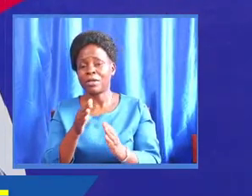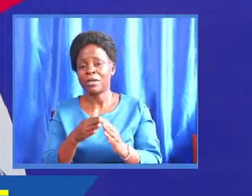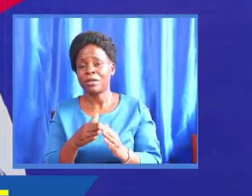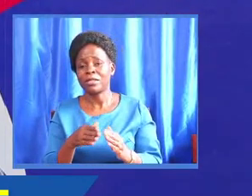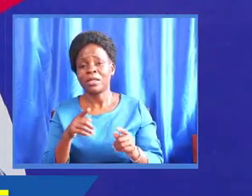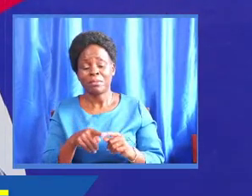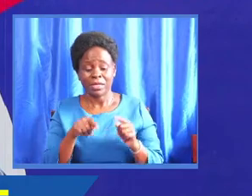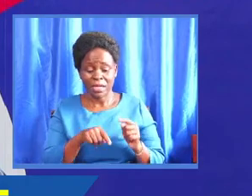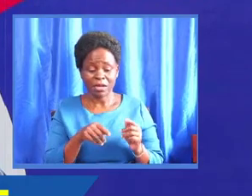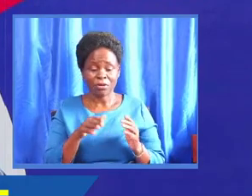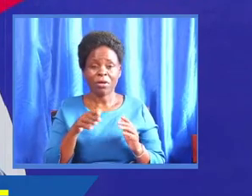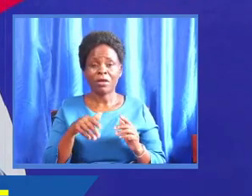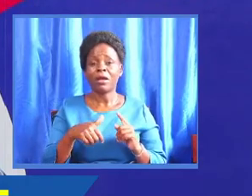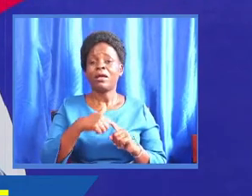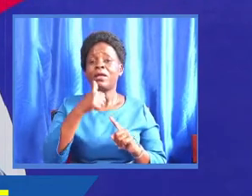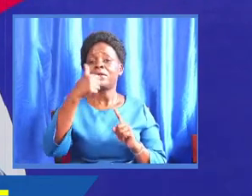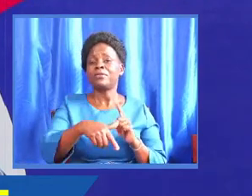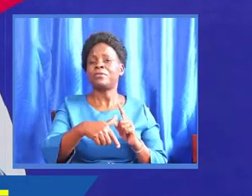rent.